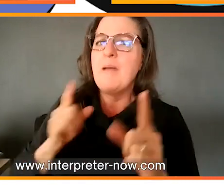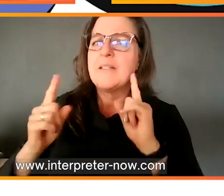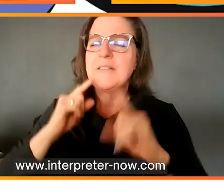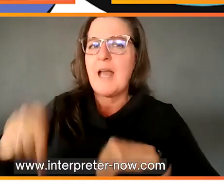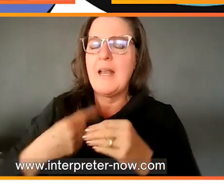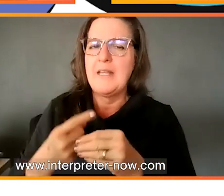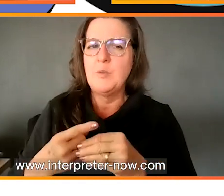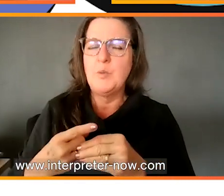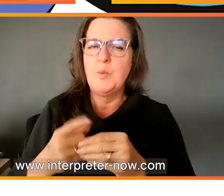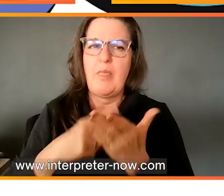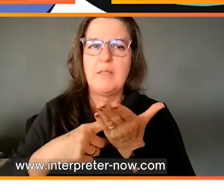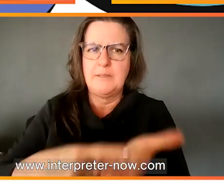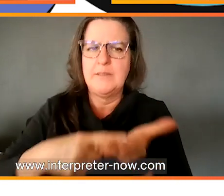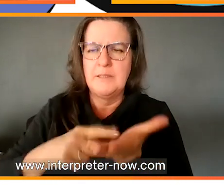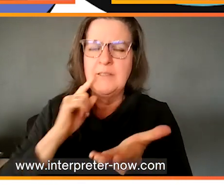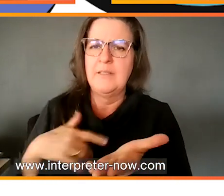really important.